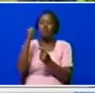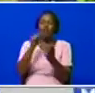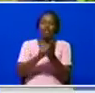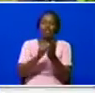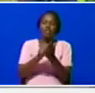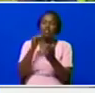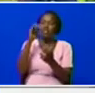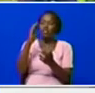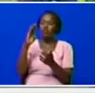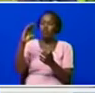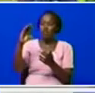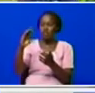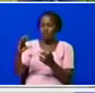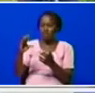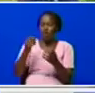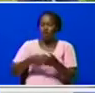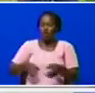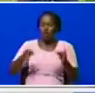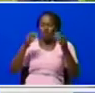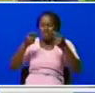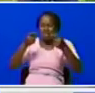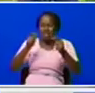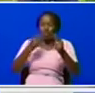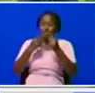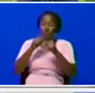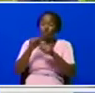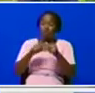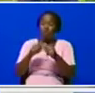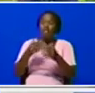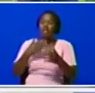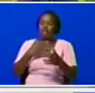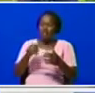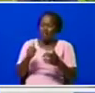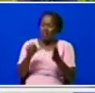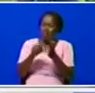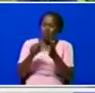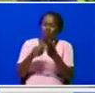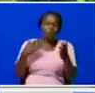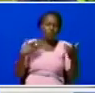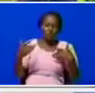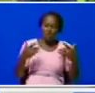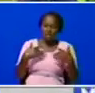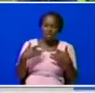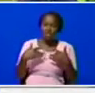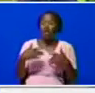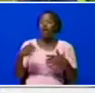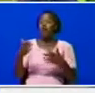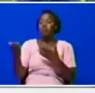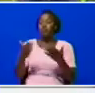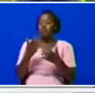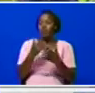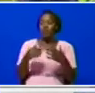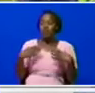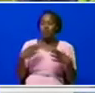officials, are trying very much to address any grievances, concerns that have been raised so far.